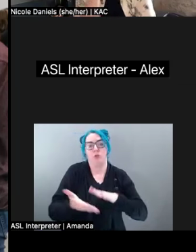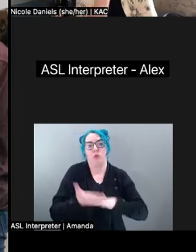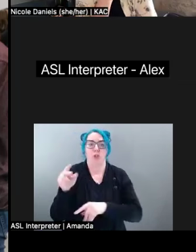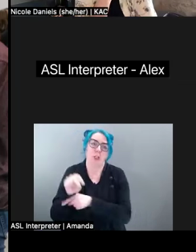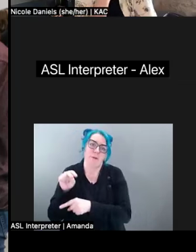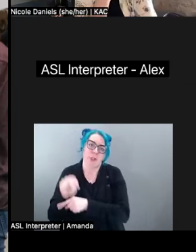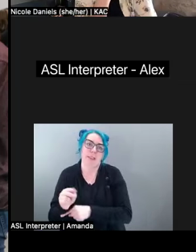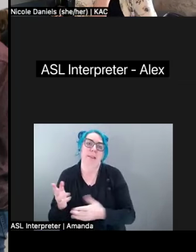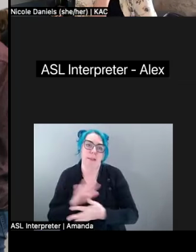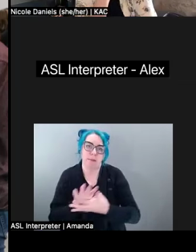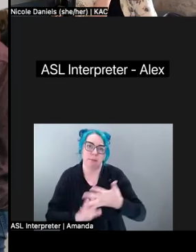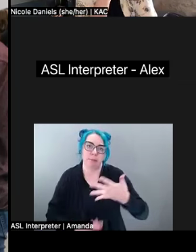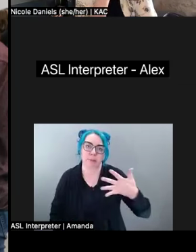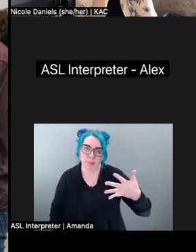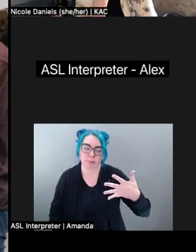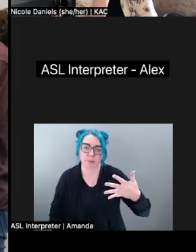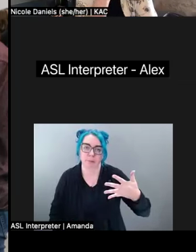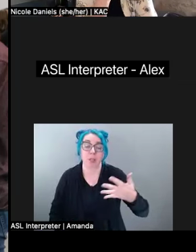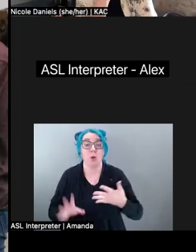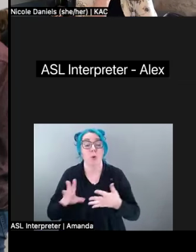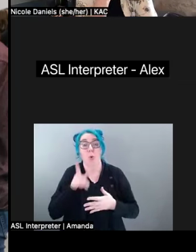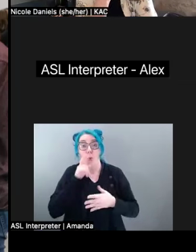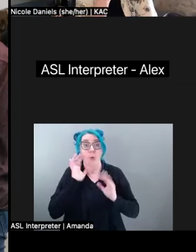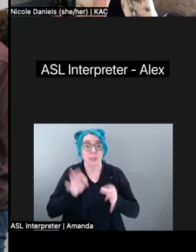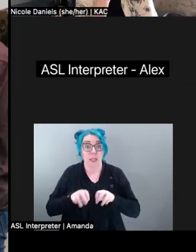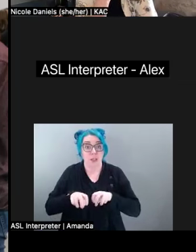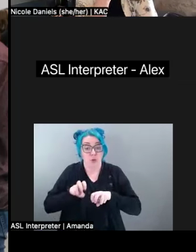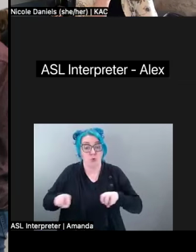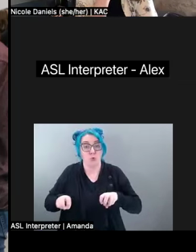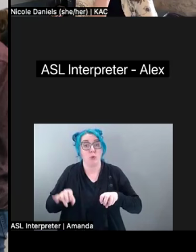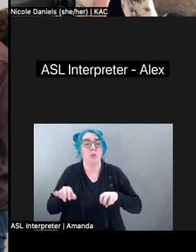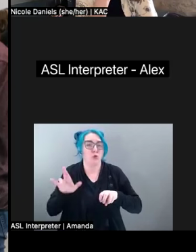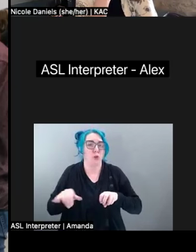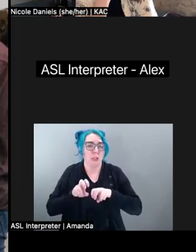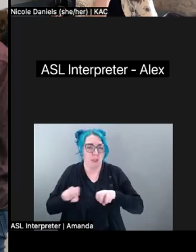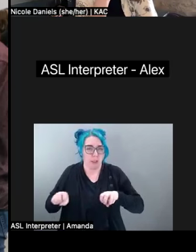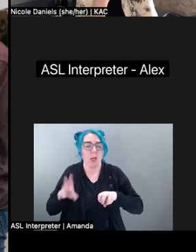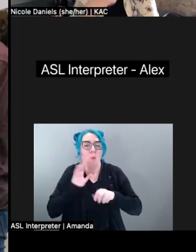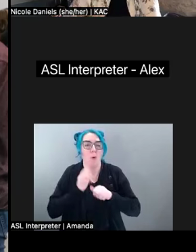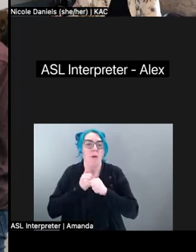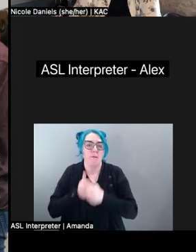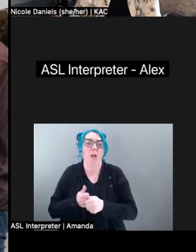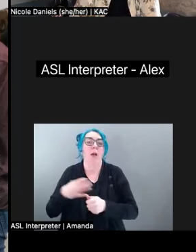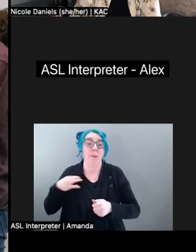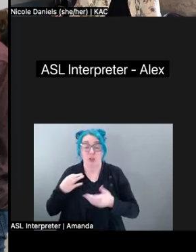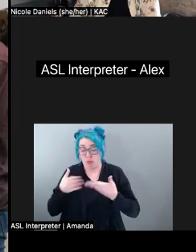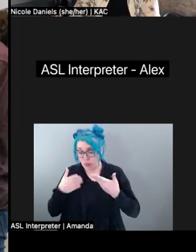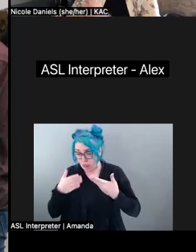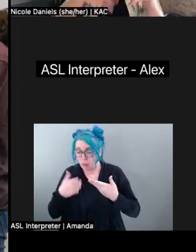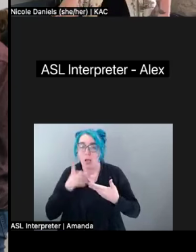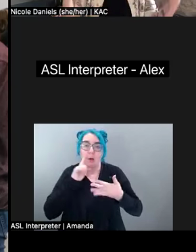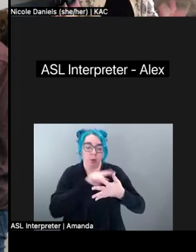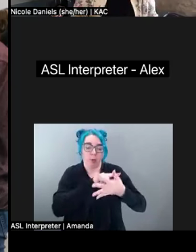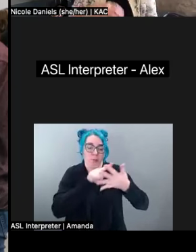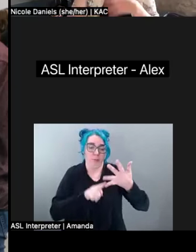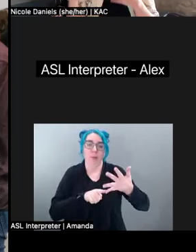preparation for adjudication, jurors will assign each of the assessment criteria a score on a scale of 1 to 5. And then as we